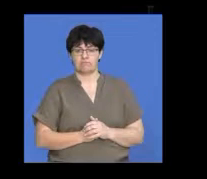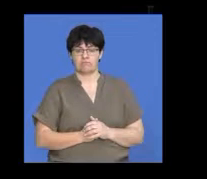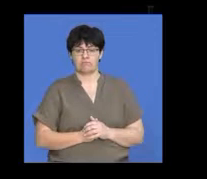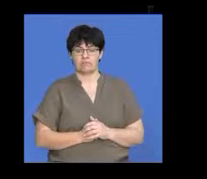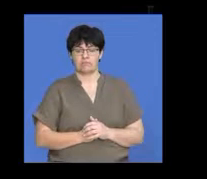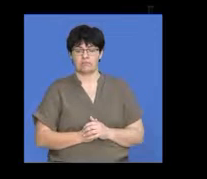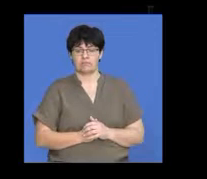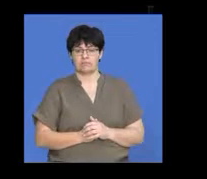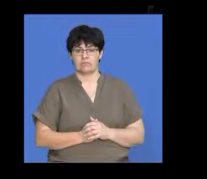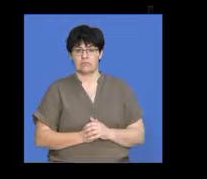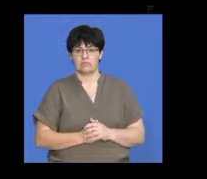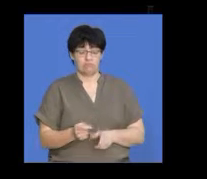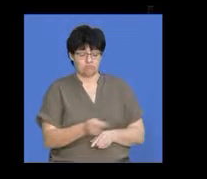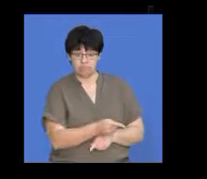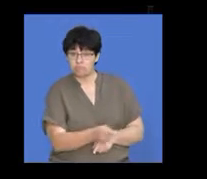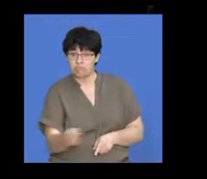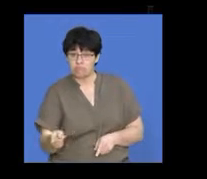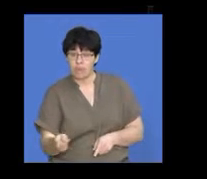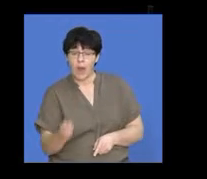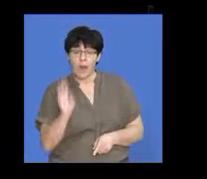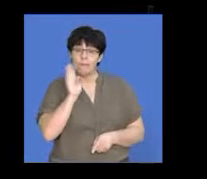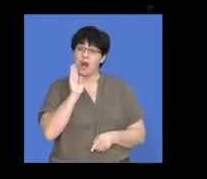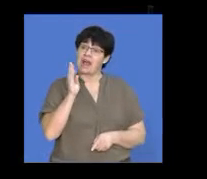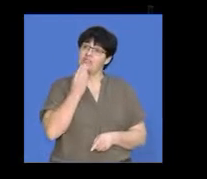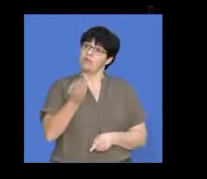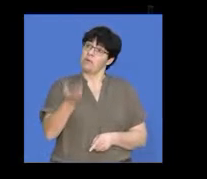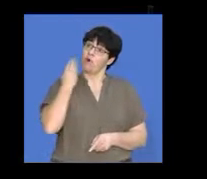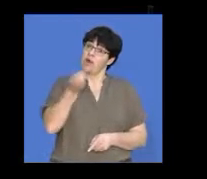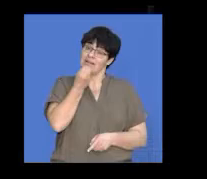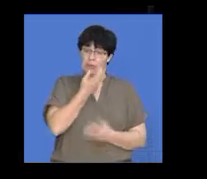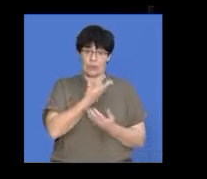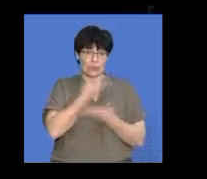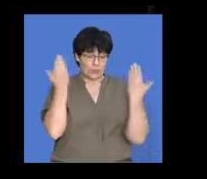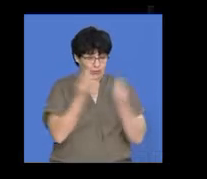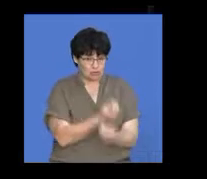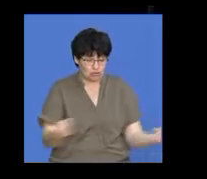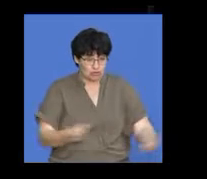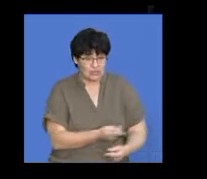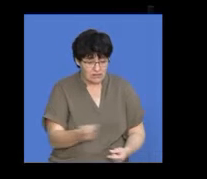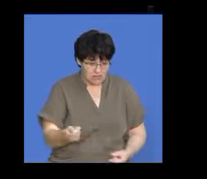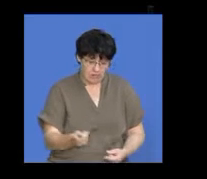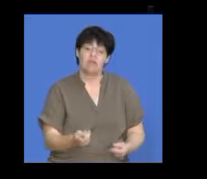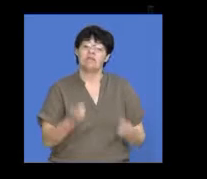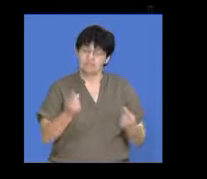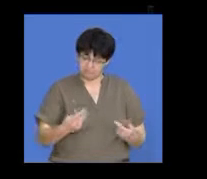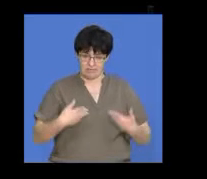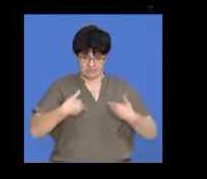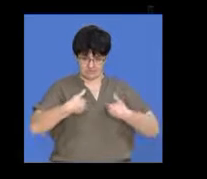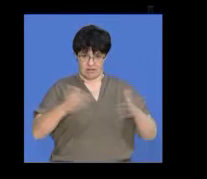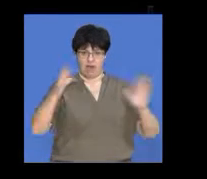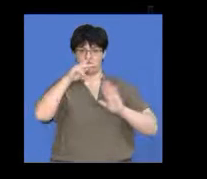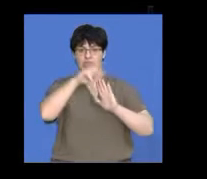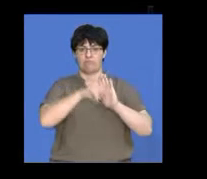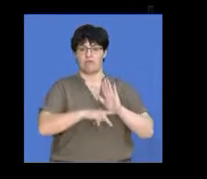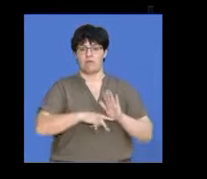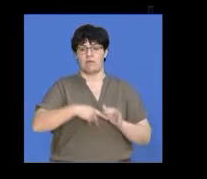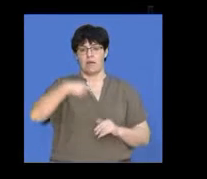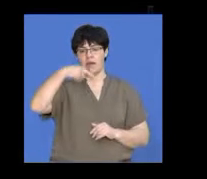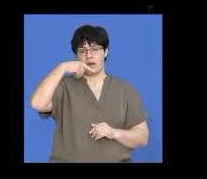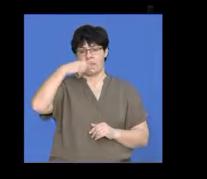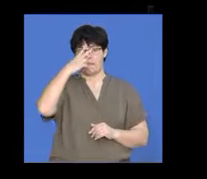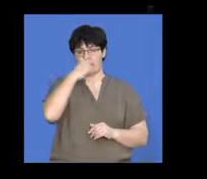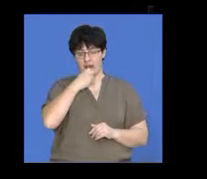children, many of whom had never eaten breakfast before the Black Panthers started their program. The Sun reporter